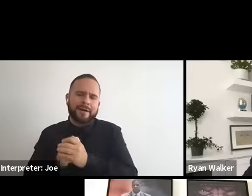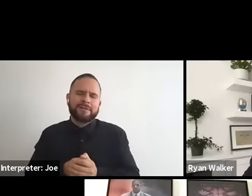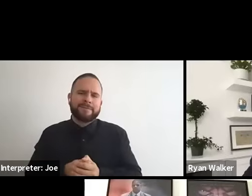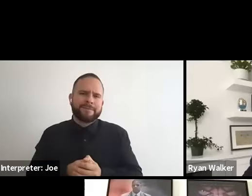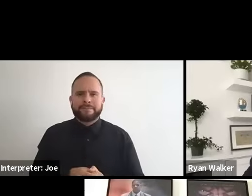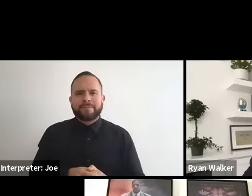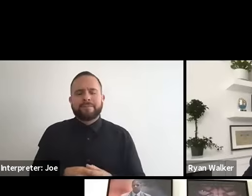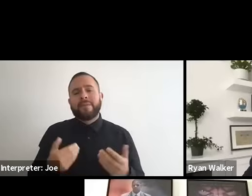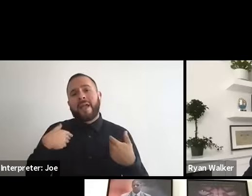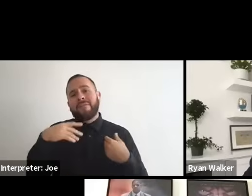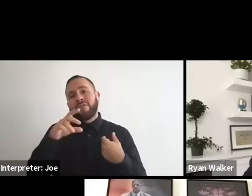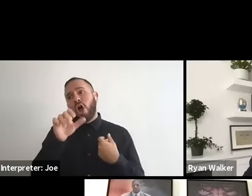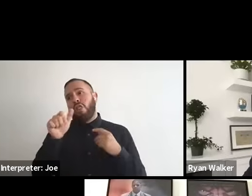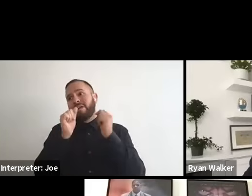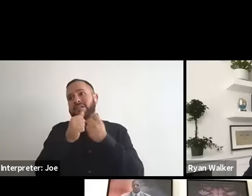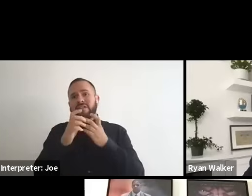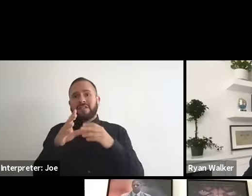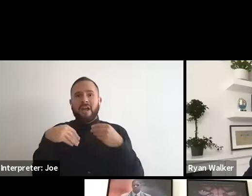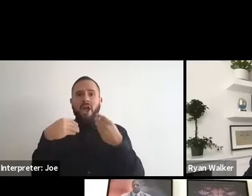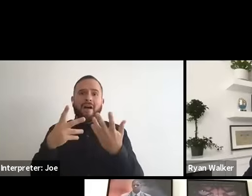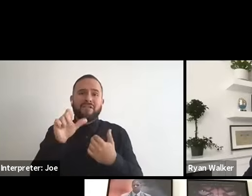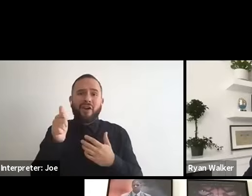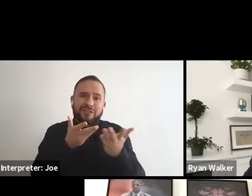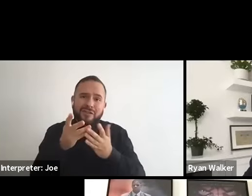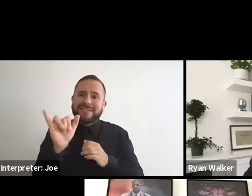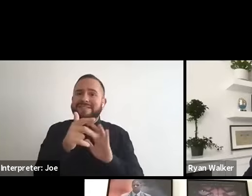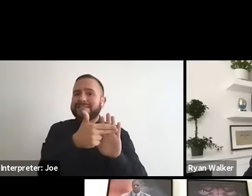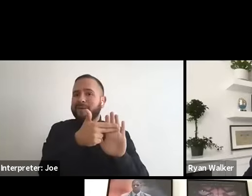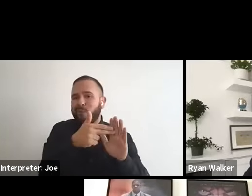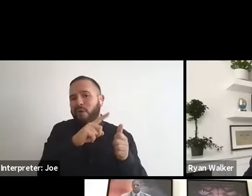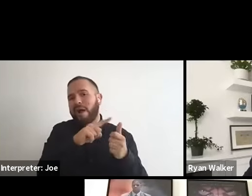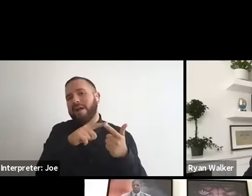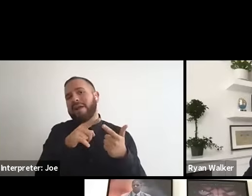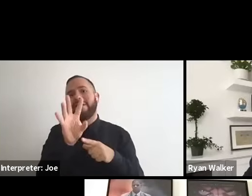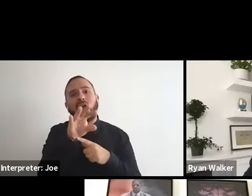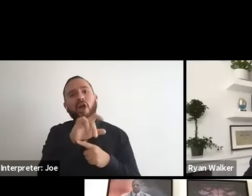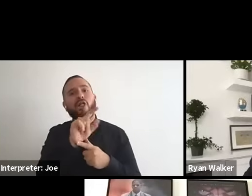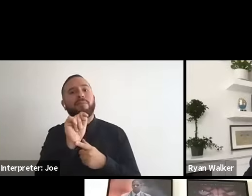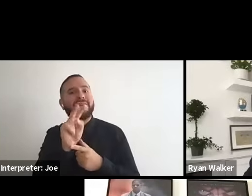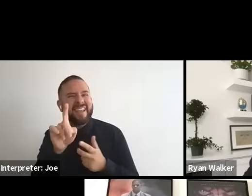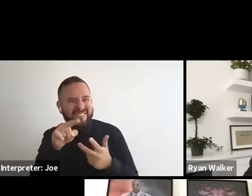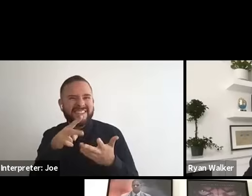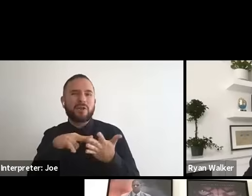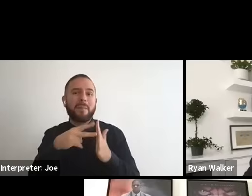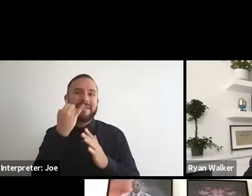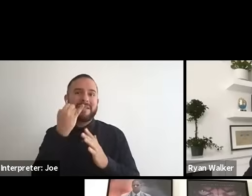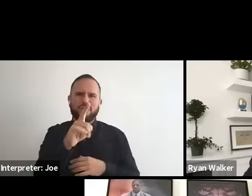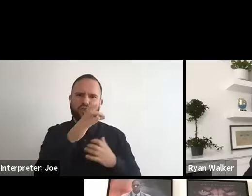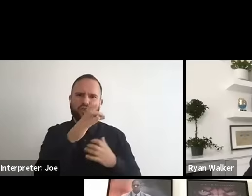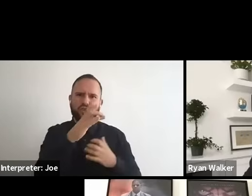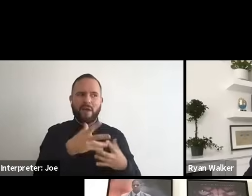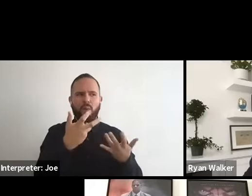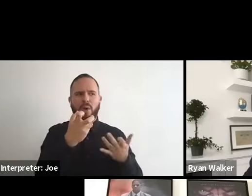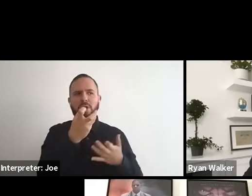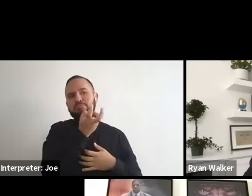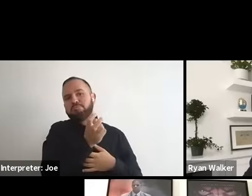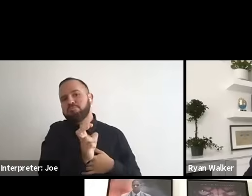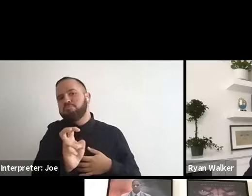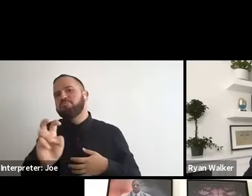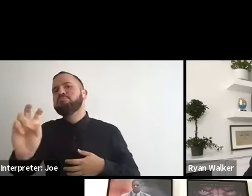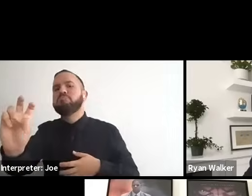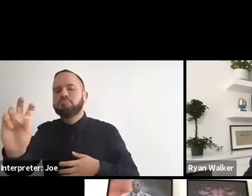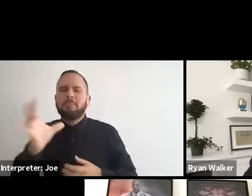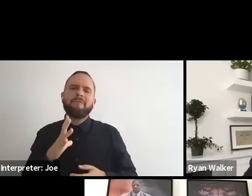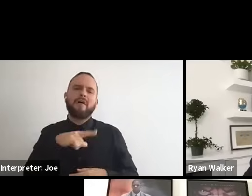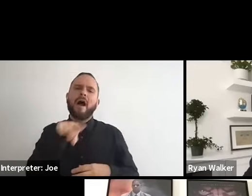services like, branding and film and TV. So when your clients cross over, so that's also very, very helpful.